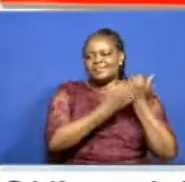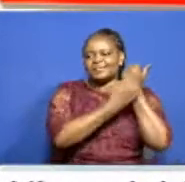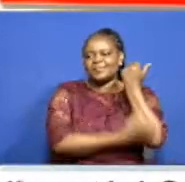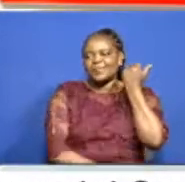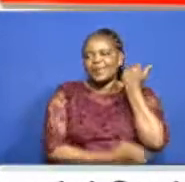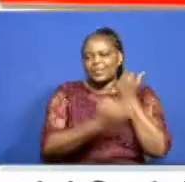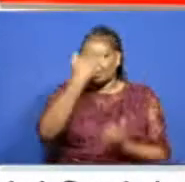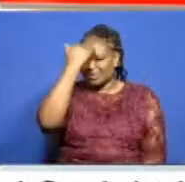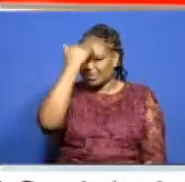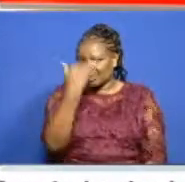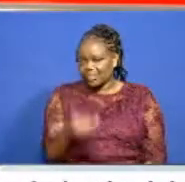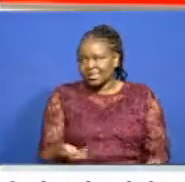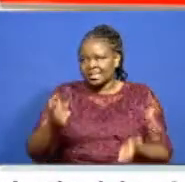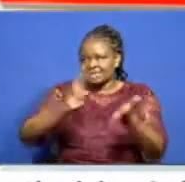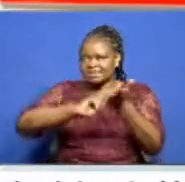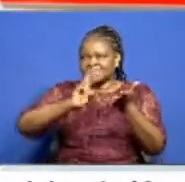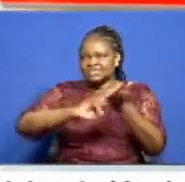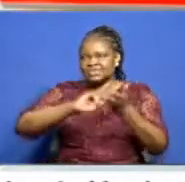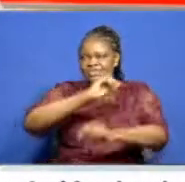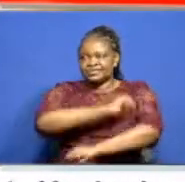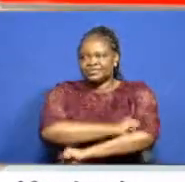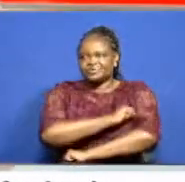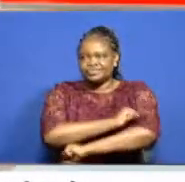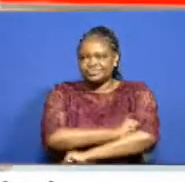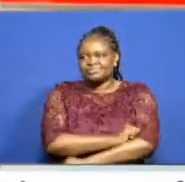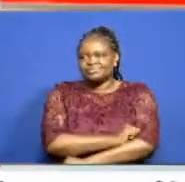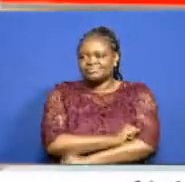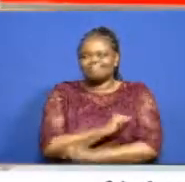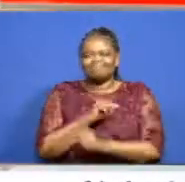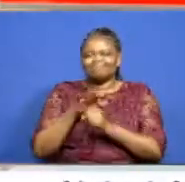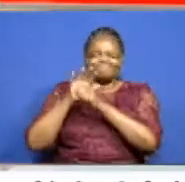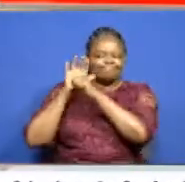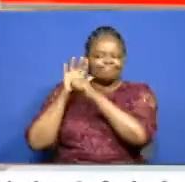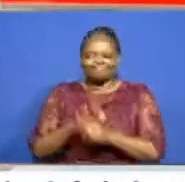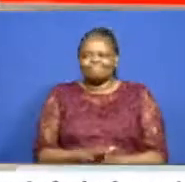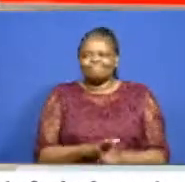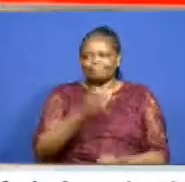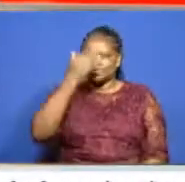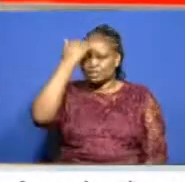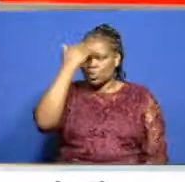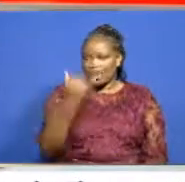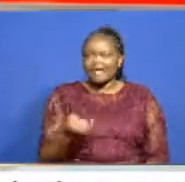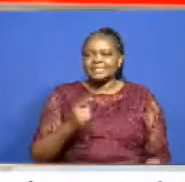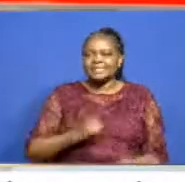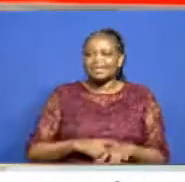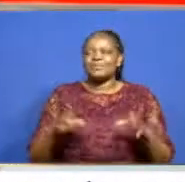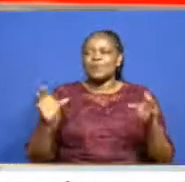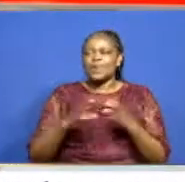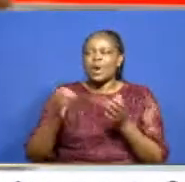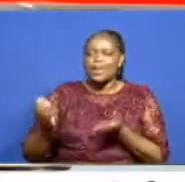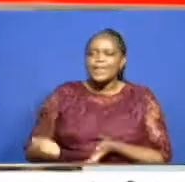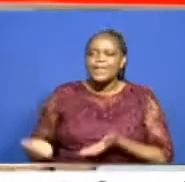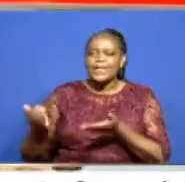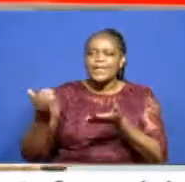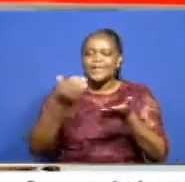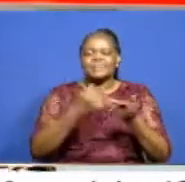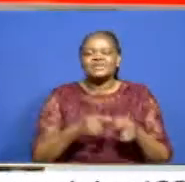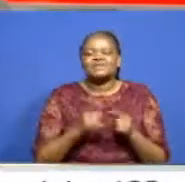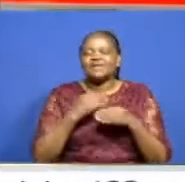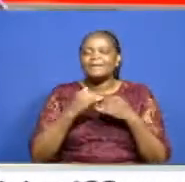because the registration of schools is indiscriminate, because once the community has mobilized themselves, they have built a